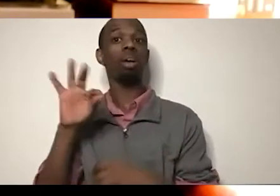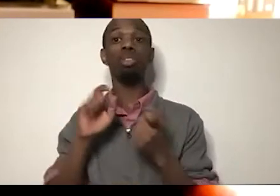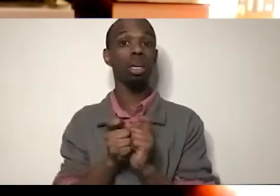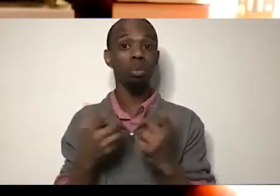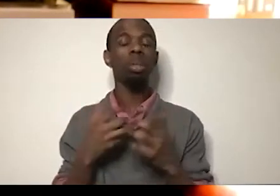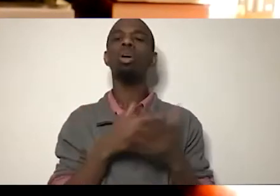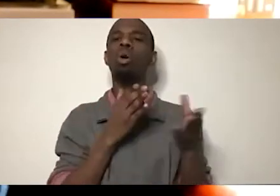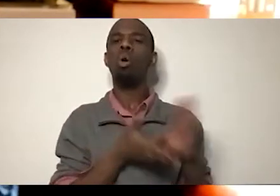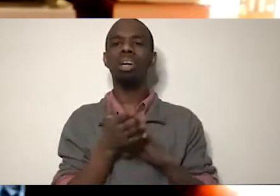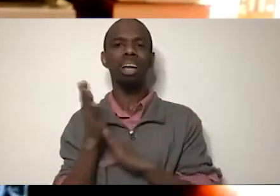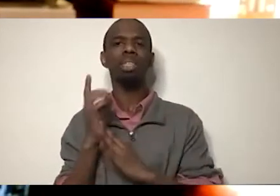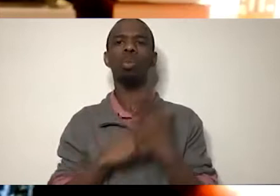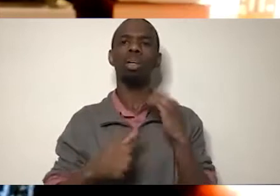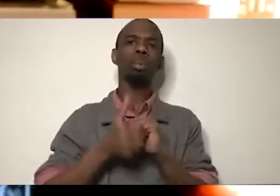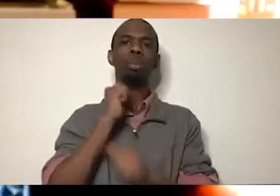decision-making.